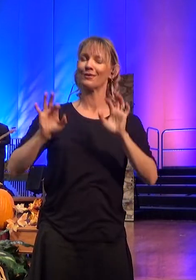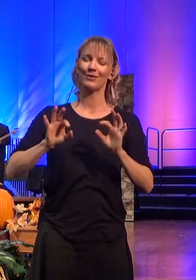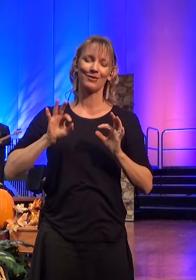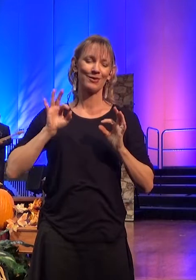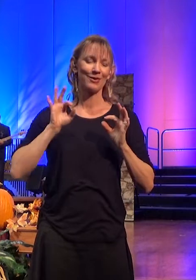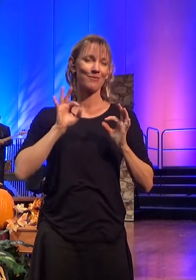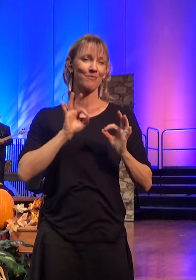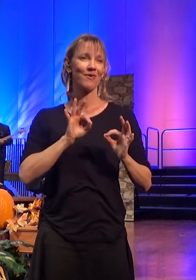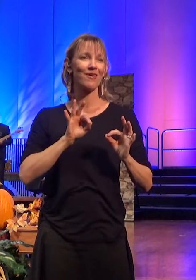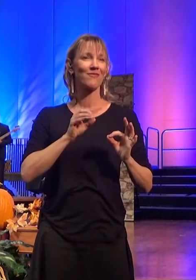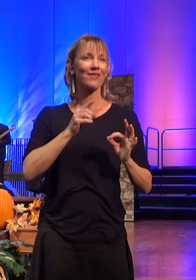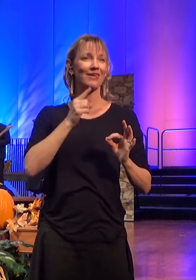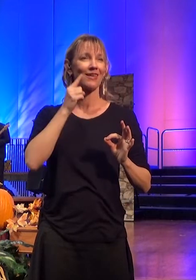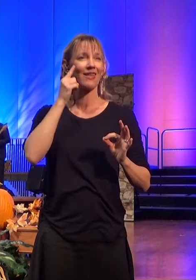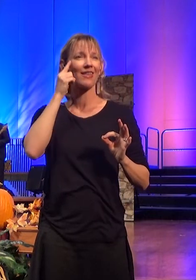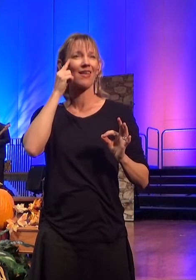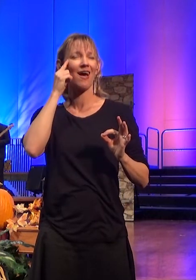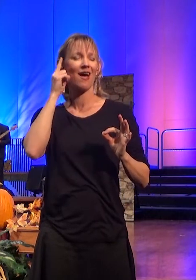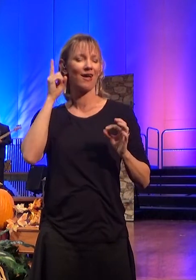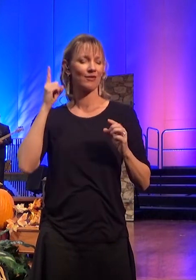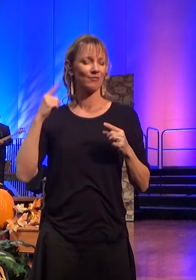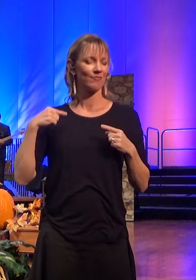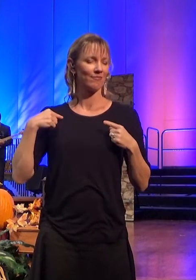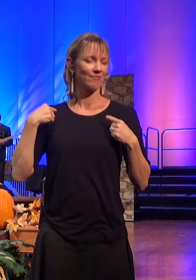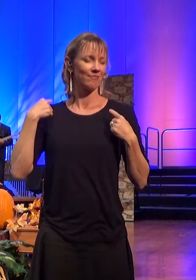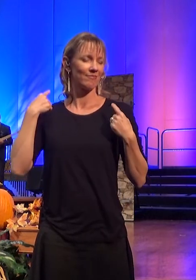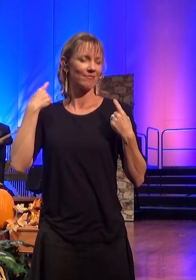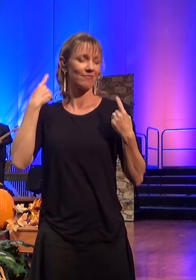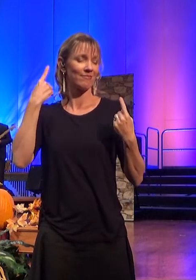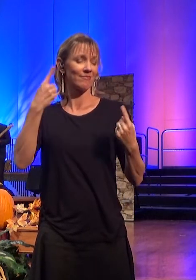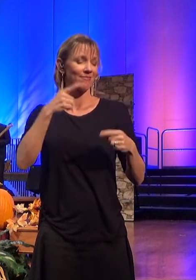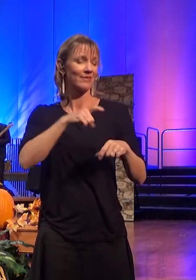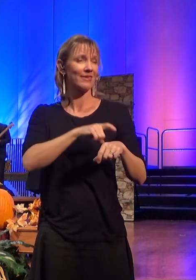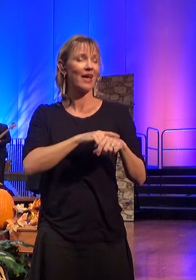thought since time began.